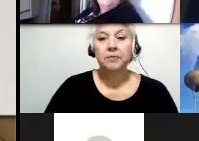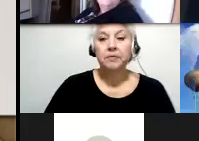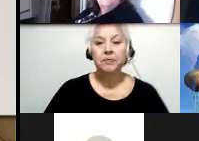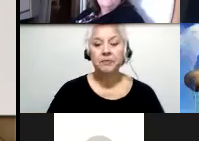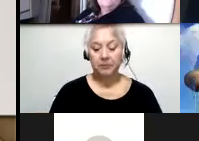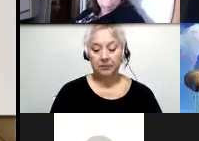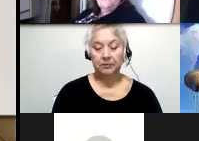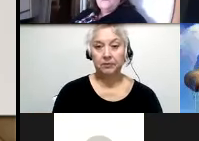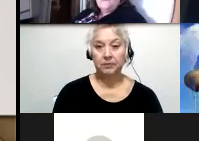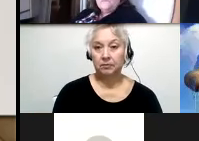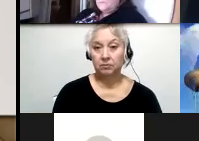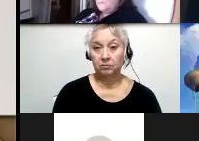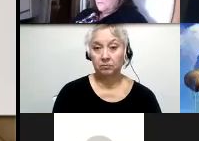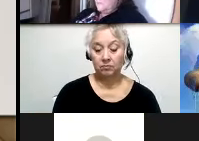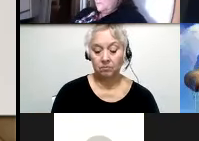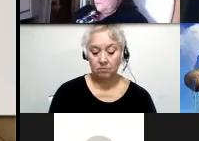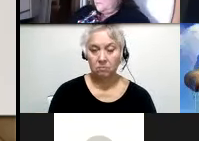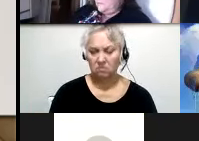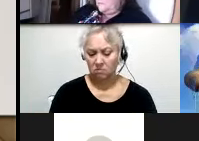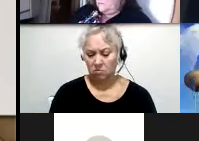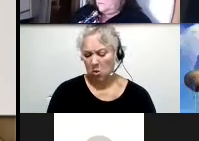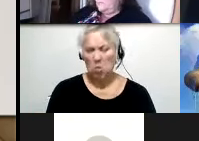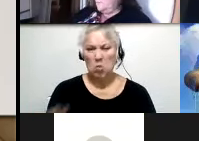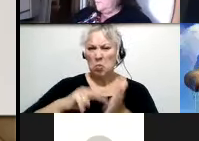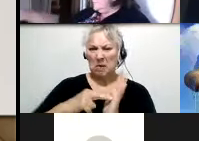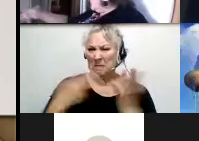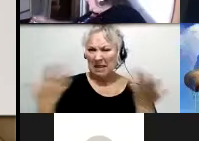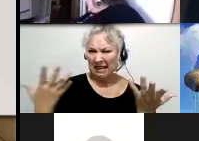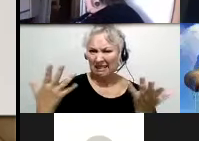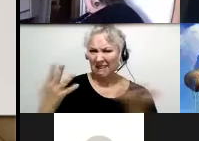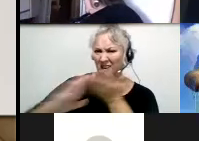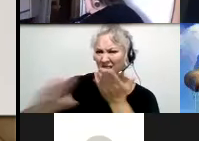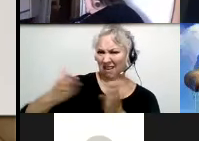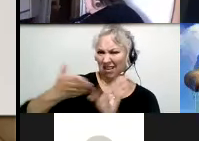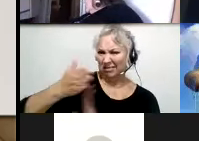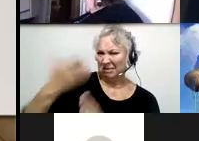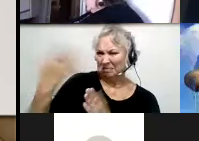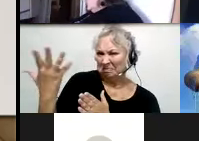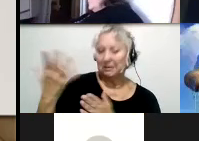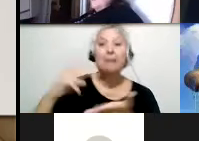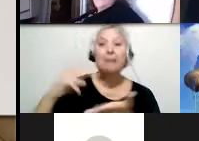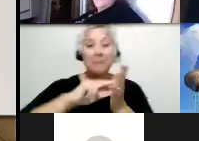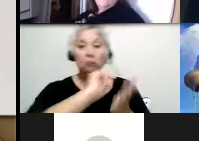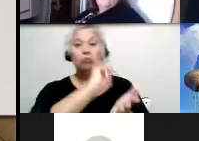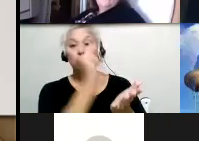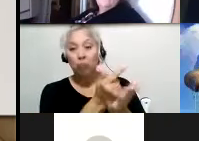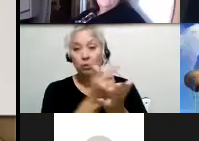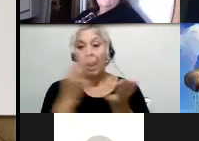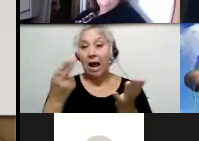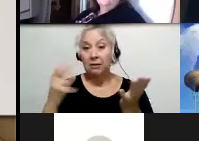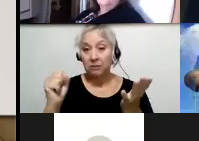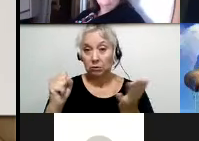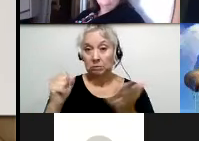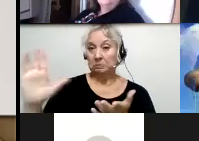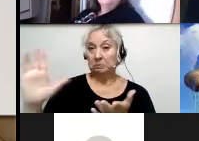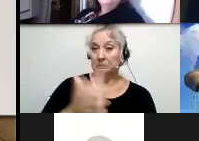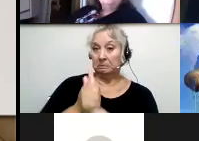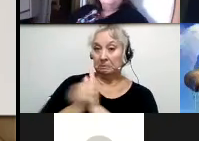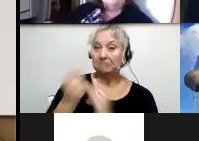So what is college and career readiness? That means that our students graduate from high school with the skills that they need to